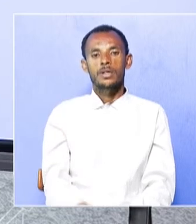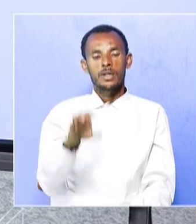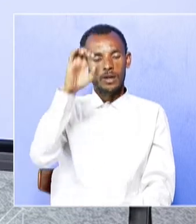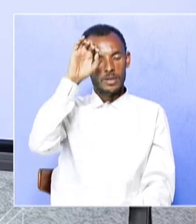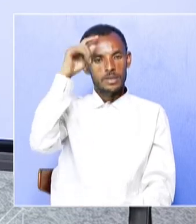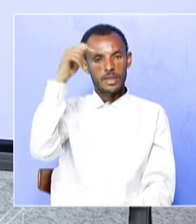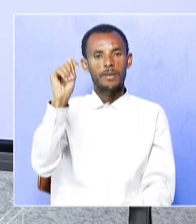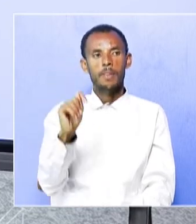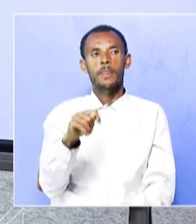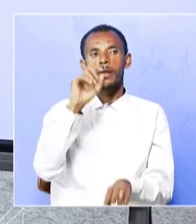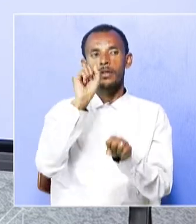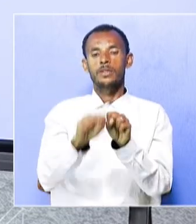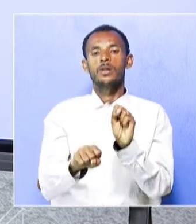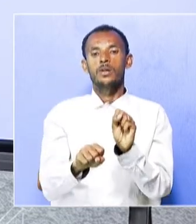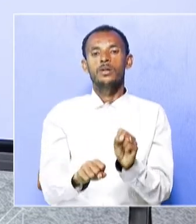Euclid's theorem. So